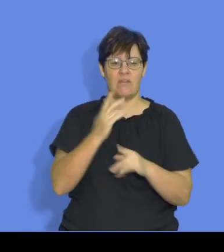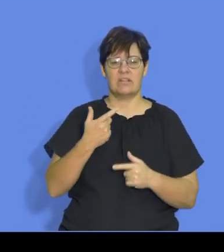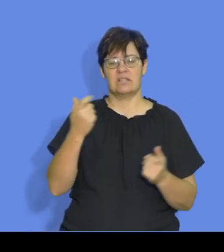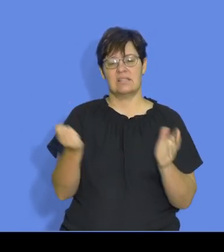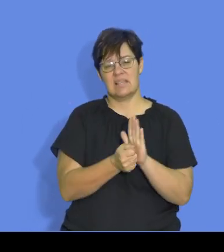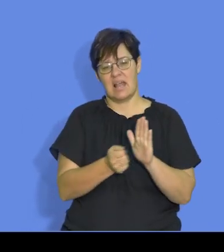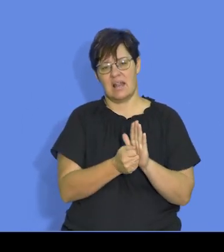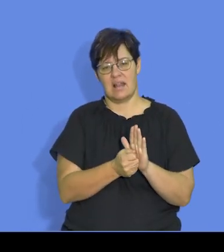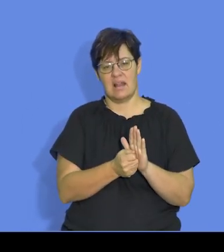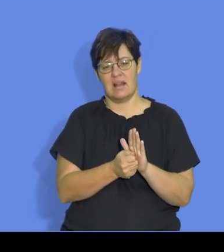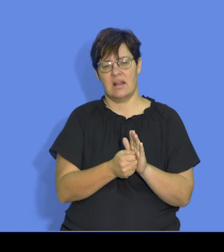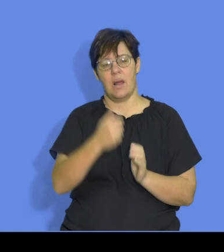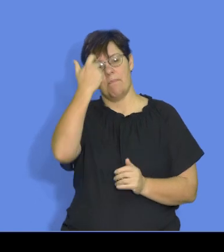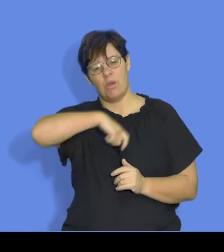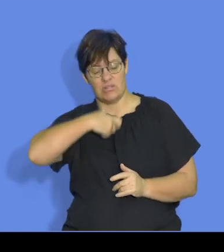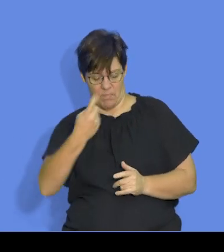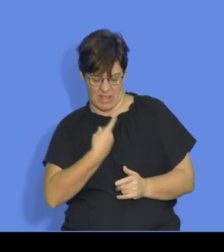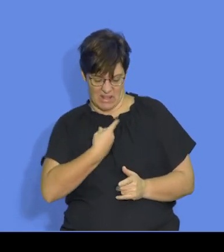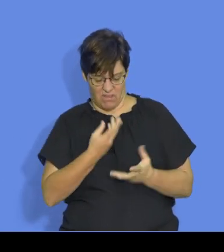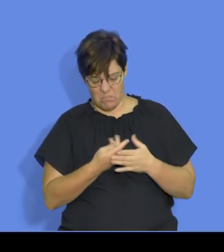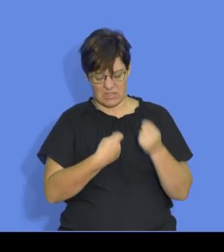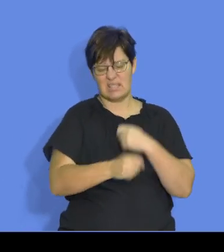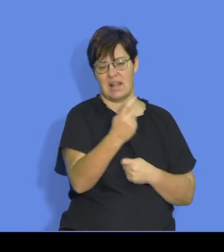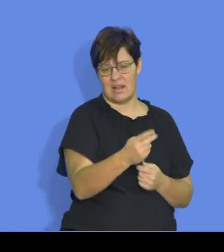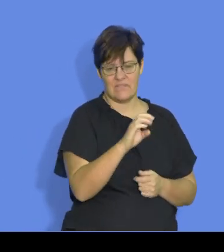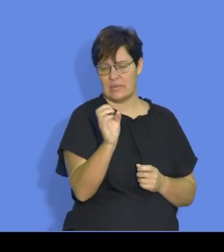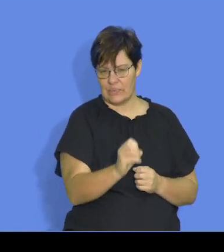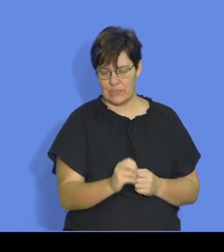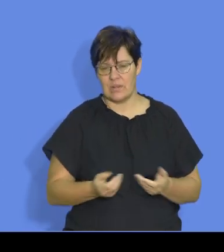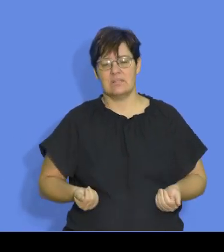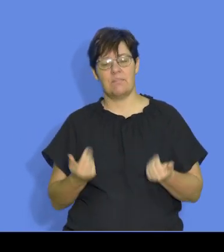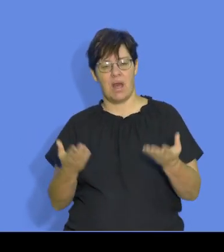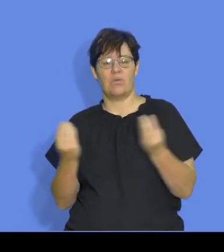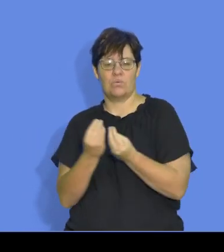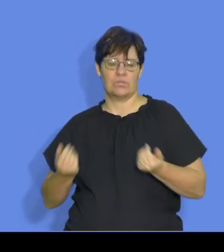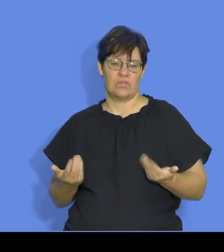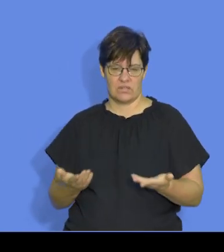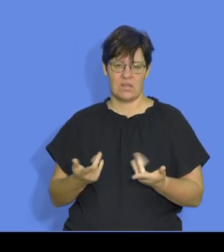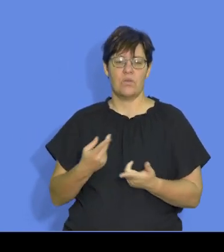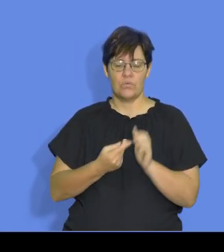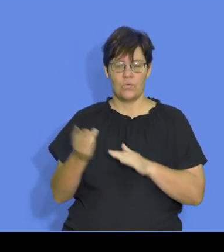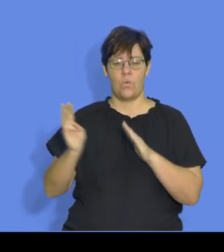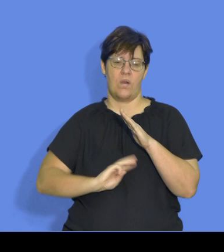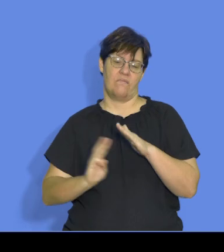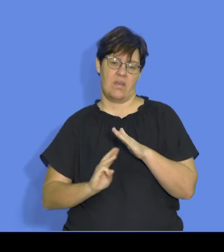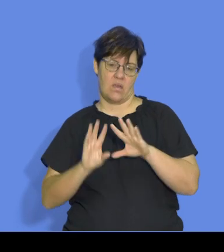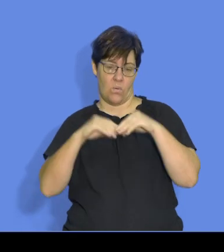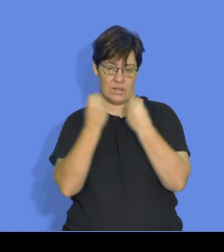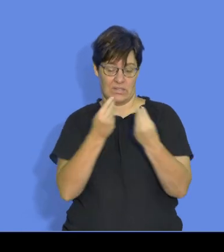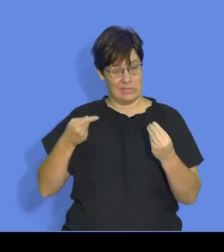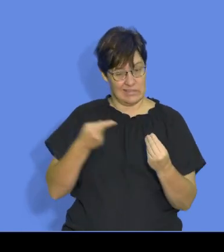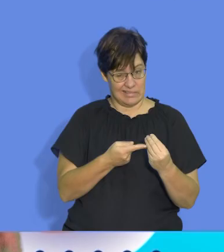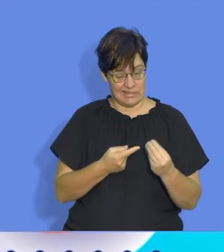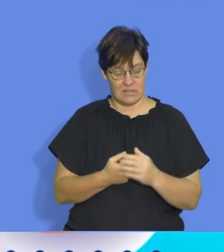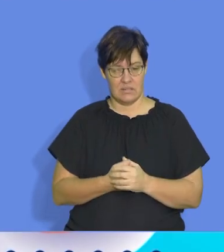personal or domestic items, the supply of goods and services by welfare organizations. All of